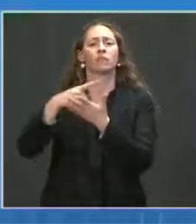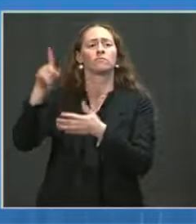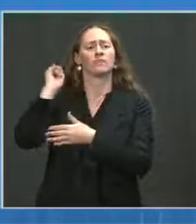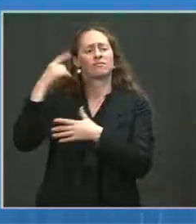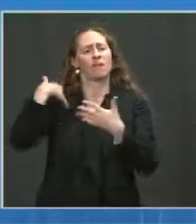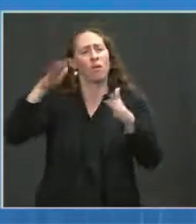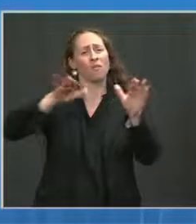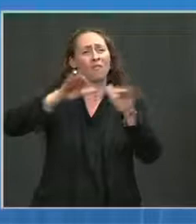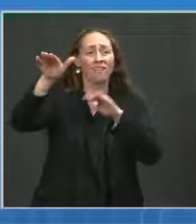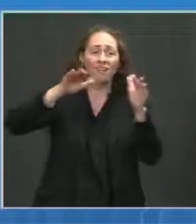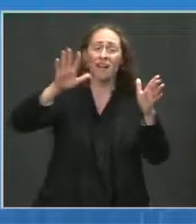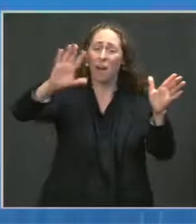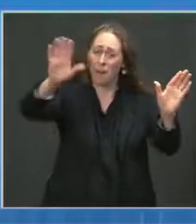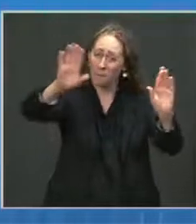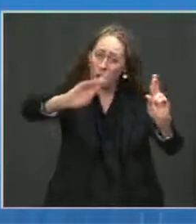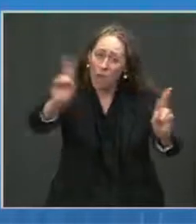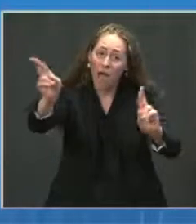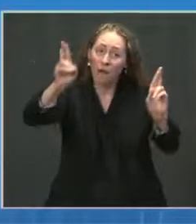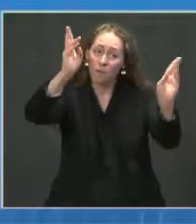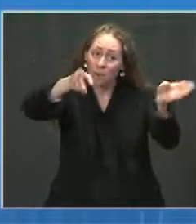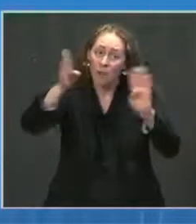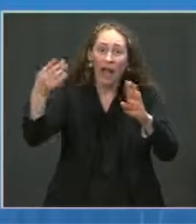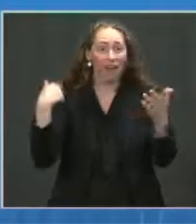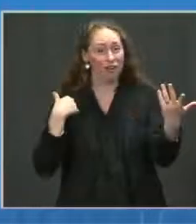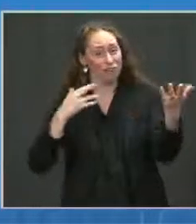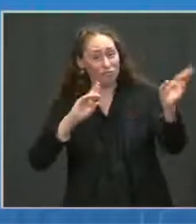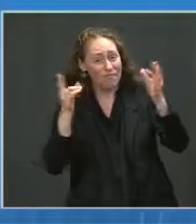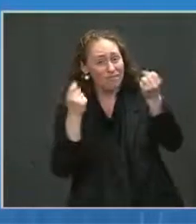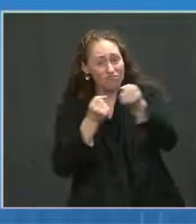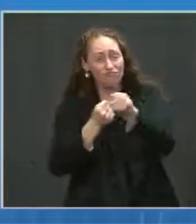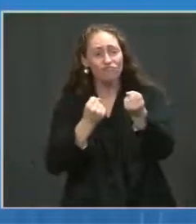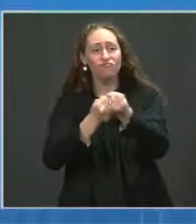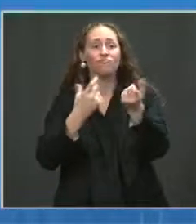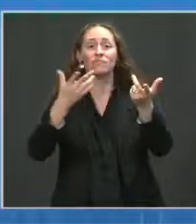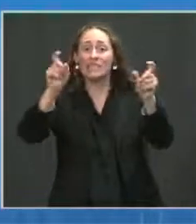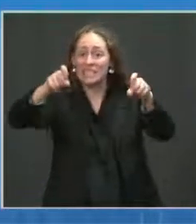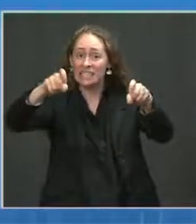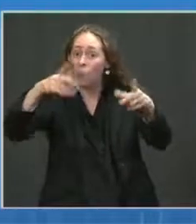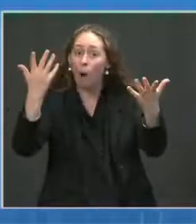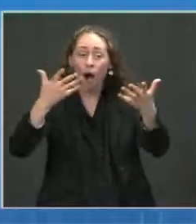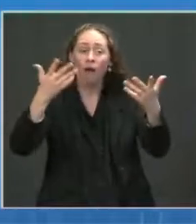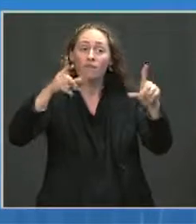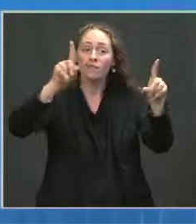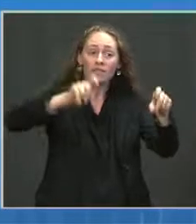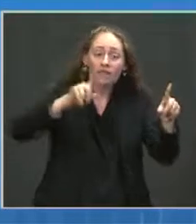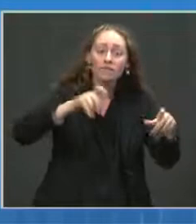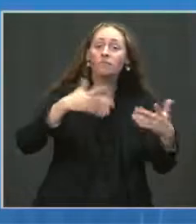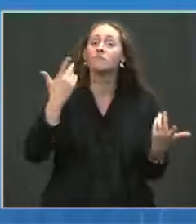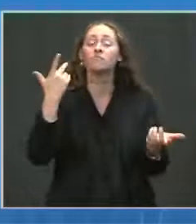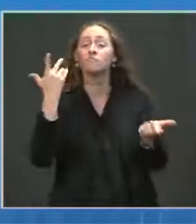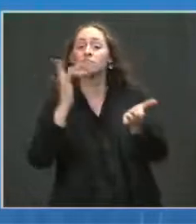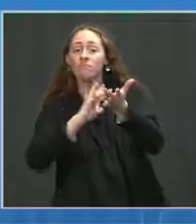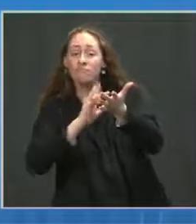in meeting this moment, whether that be through more testing, increasing treatments,